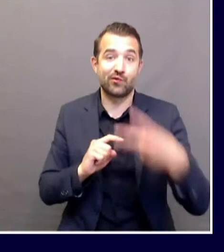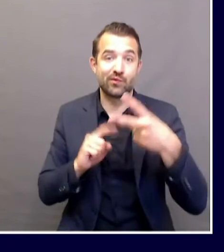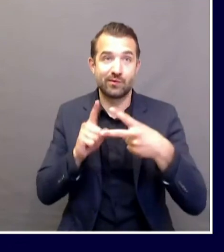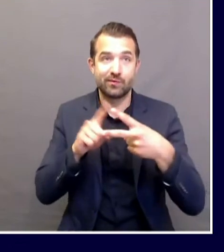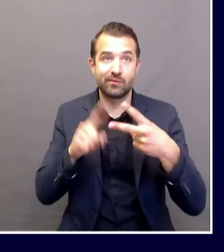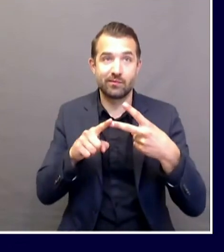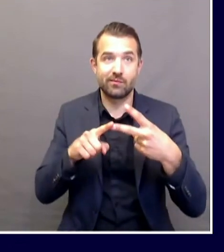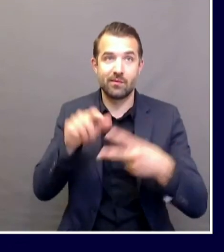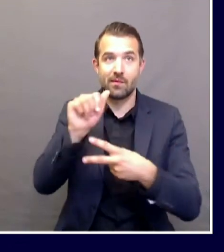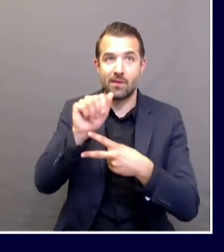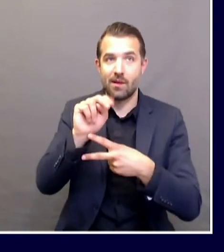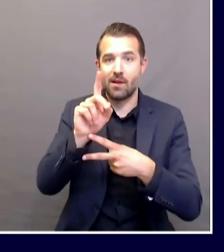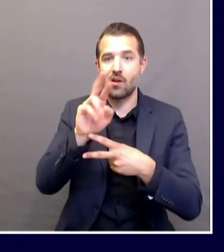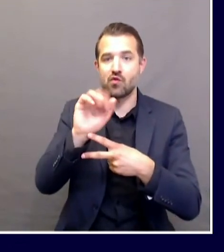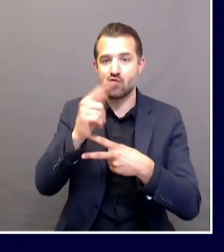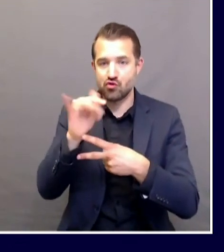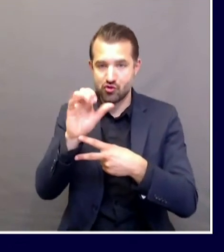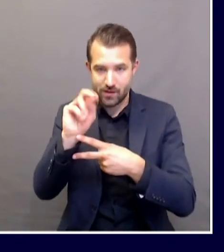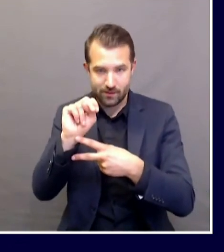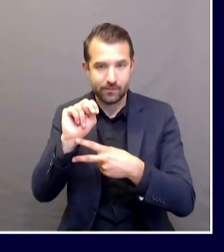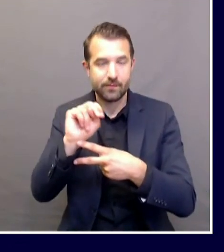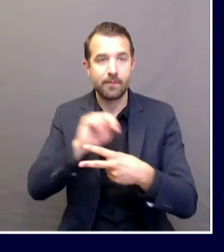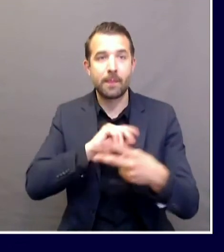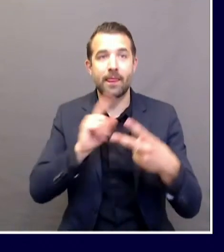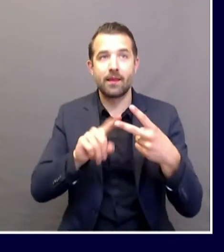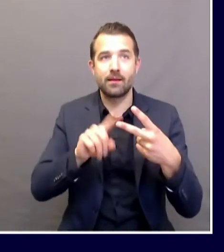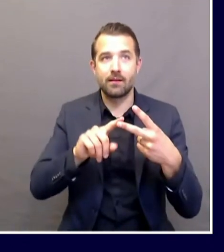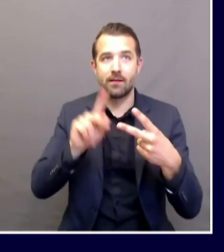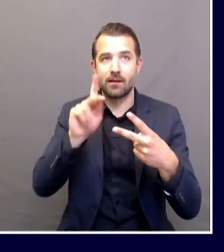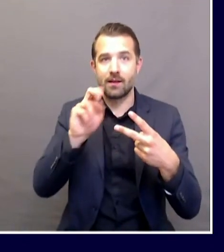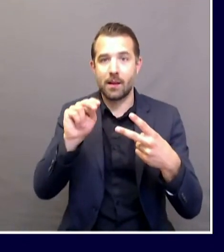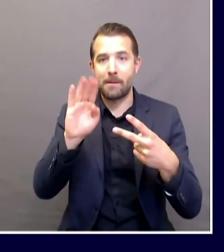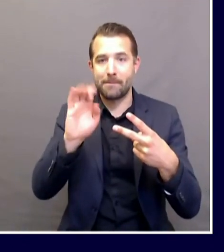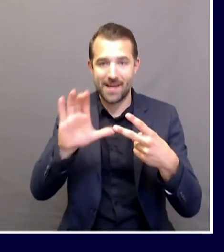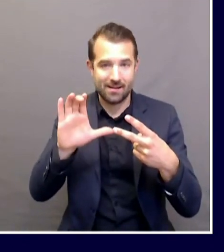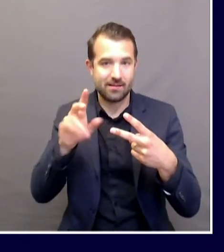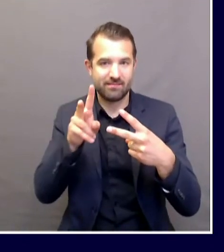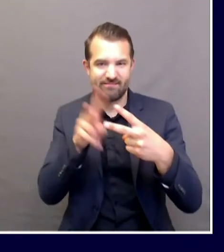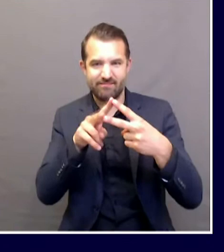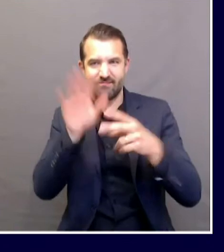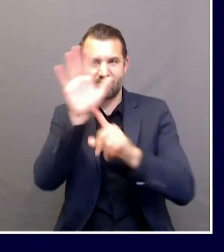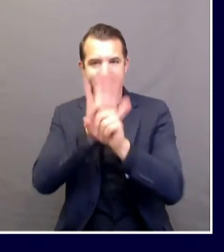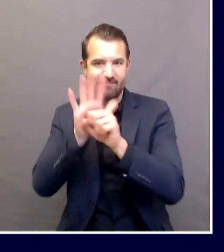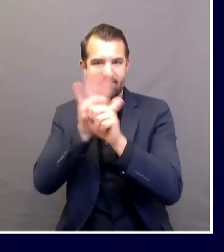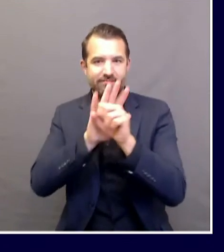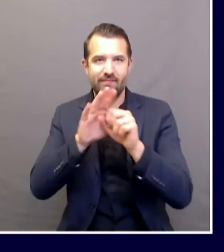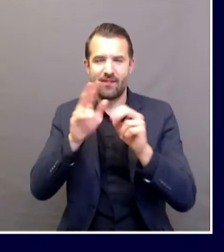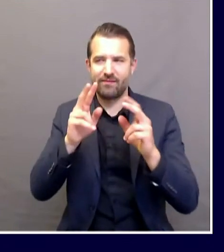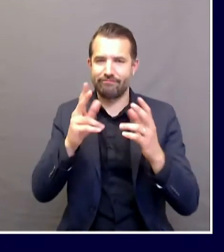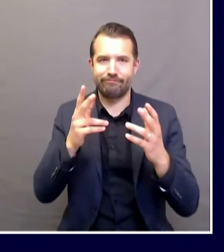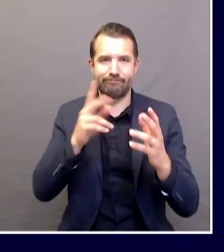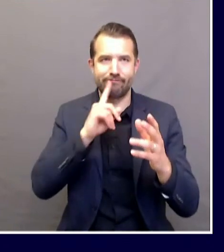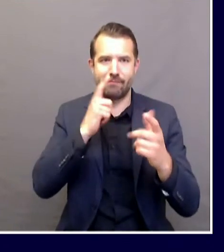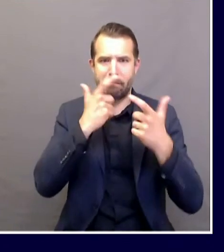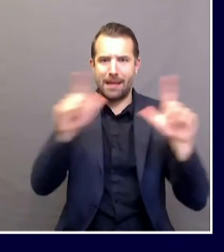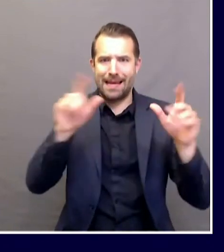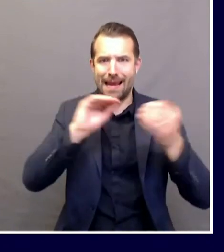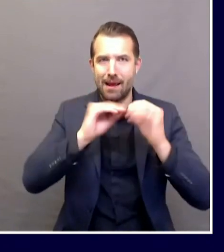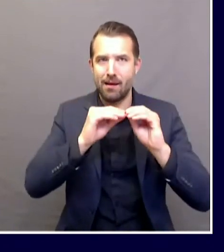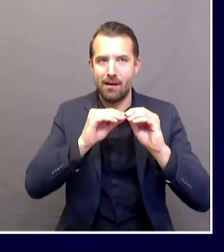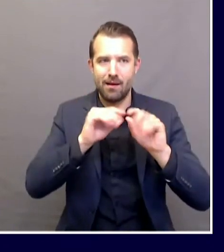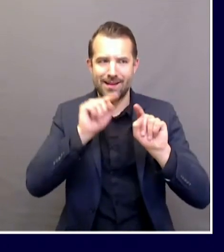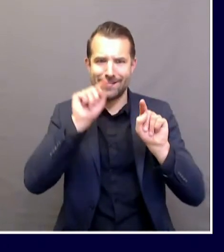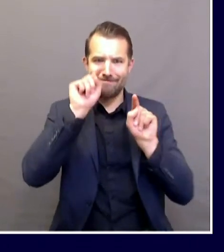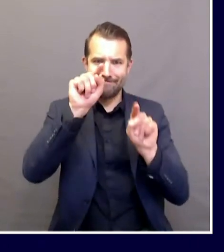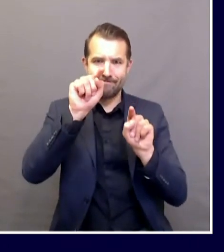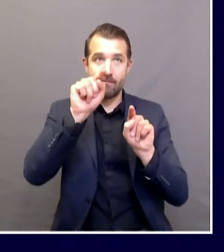average hospitalizations, but otherwise it's generally dispersed across the state. So that sort of